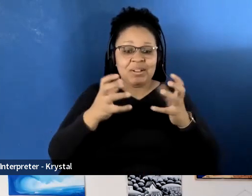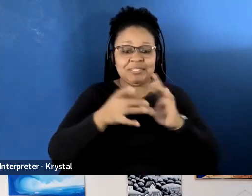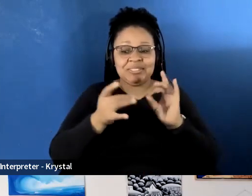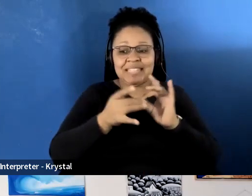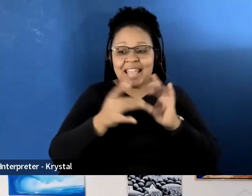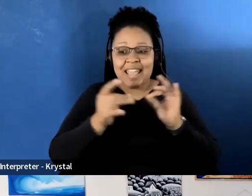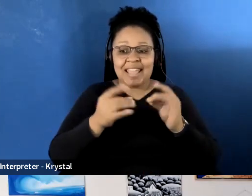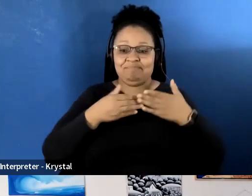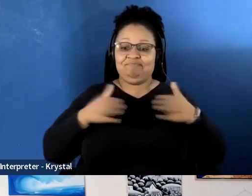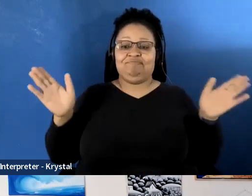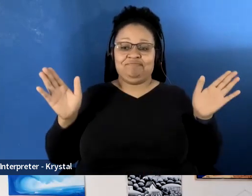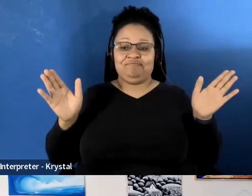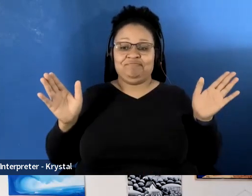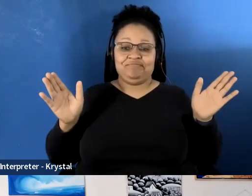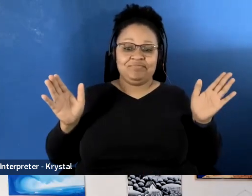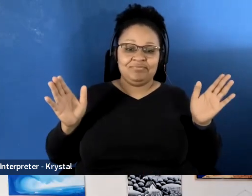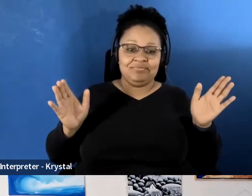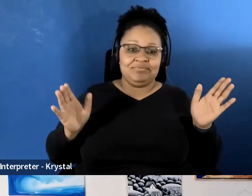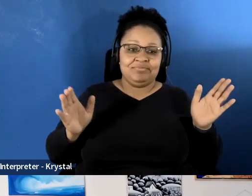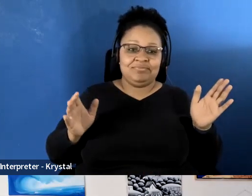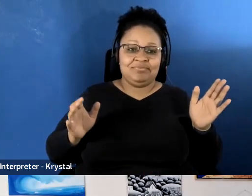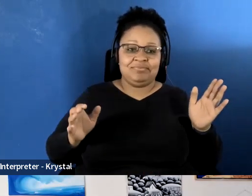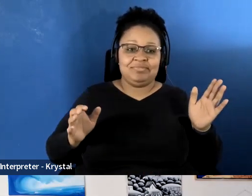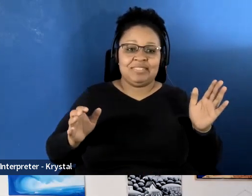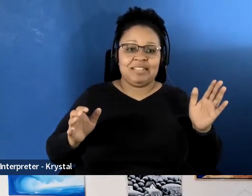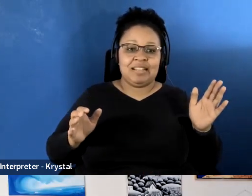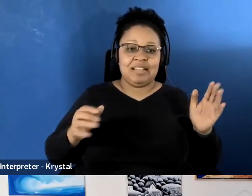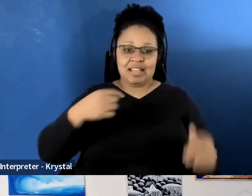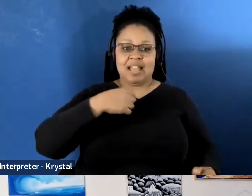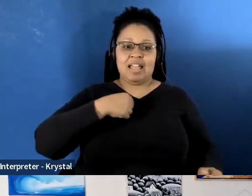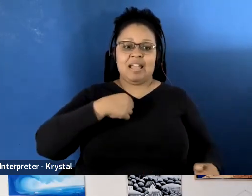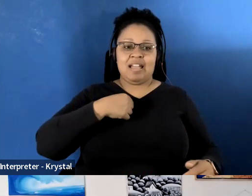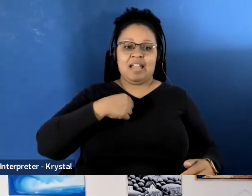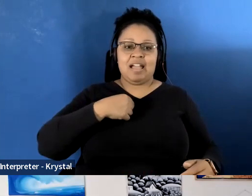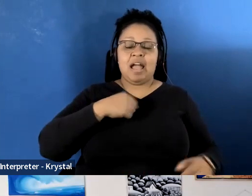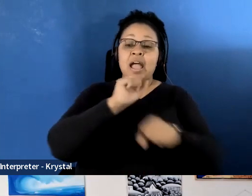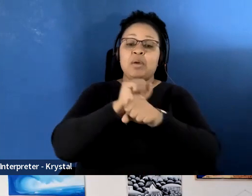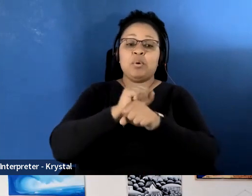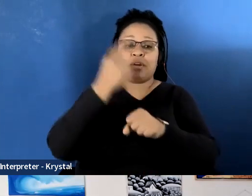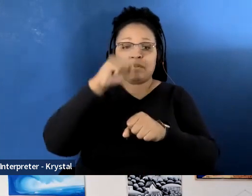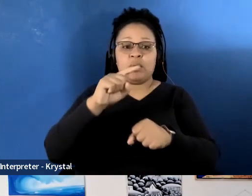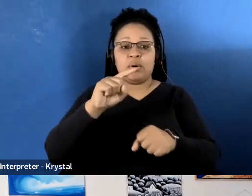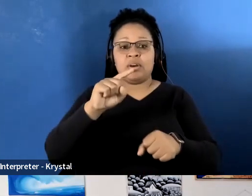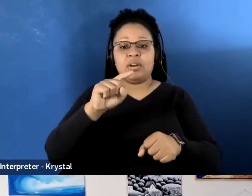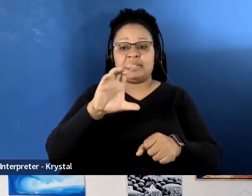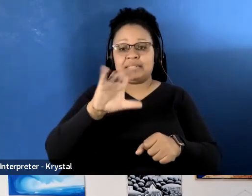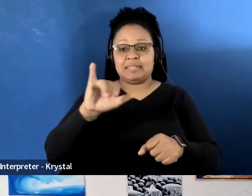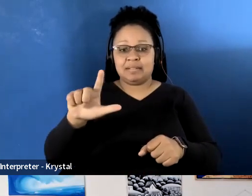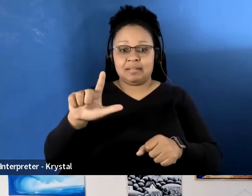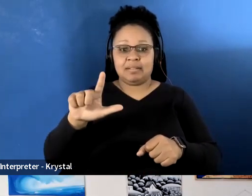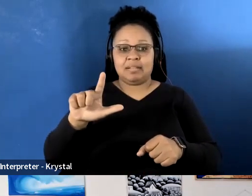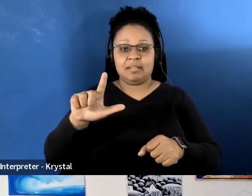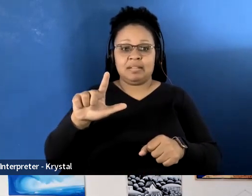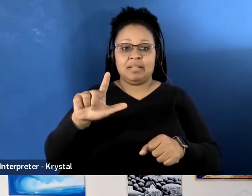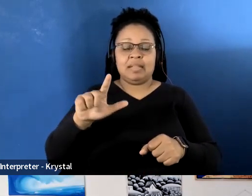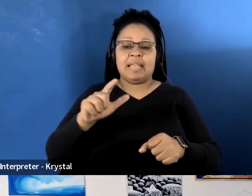want, uh, that helps. I work for a Center for Independent Living in a